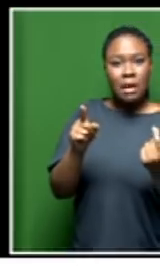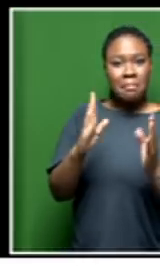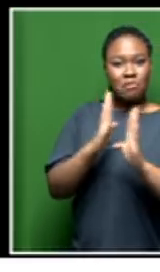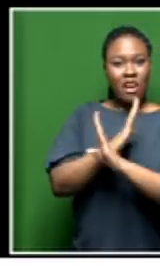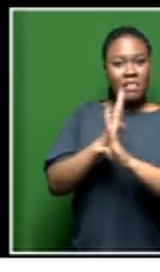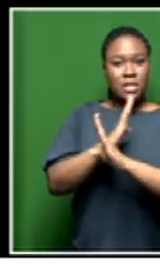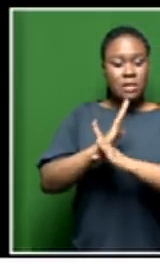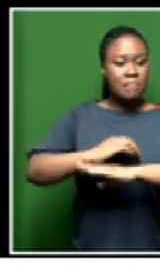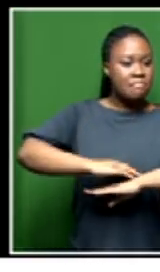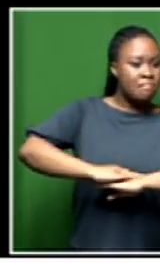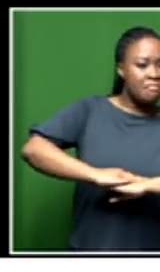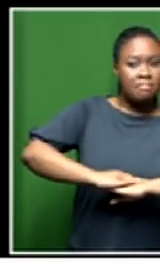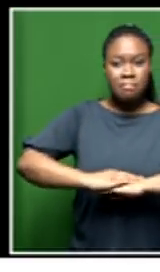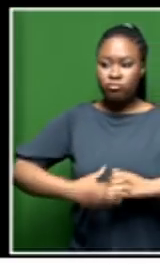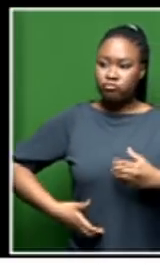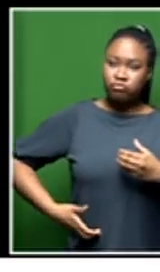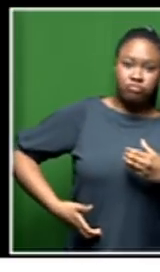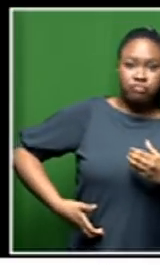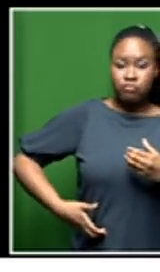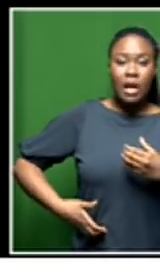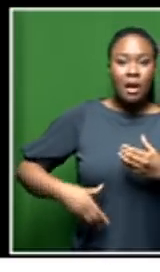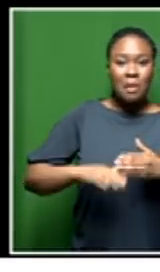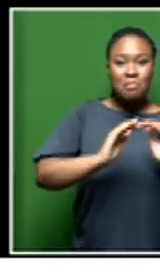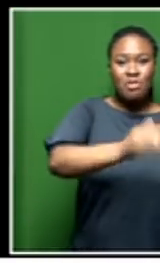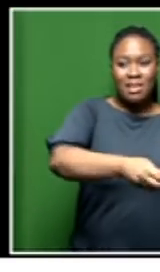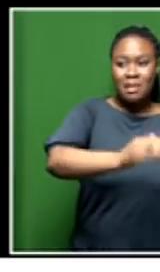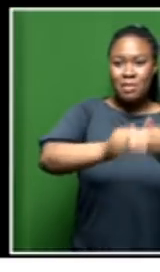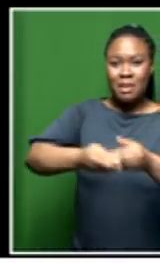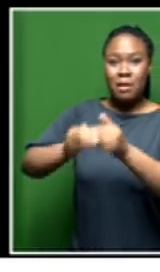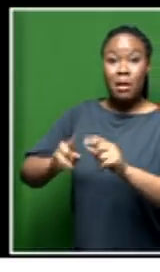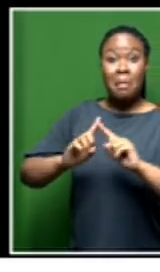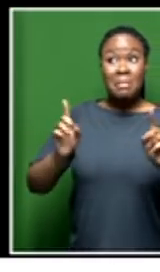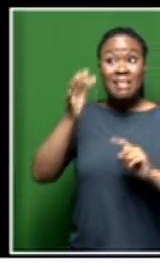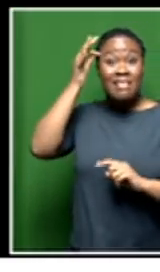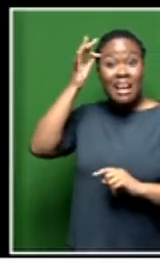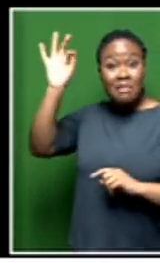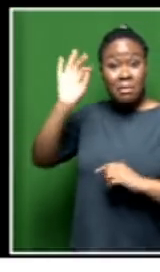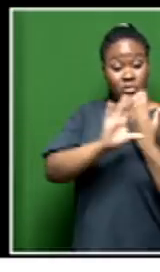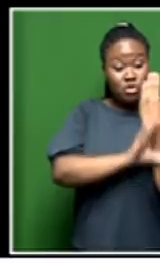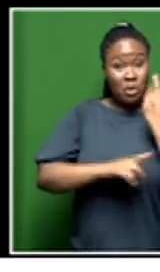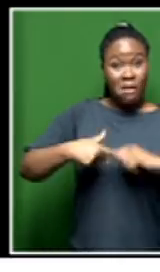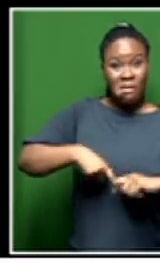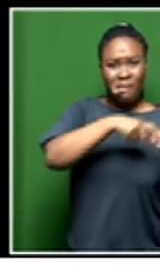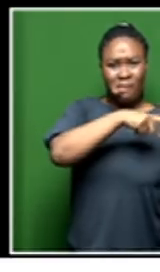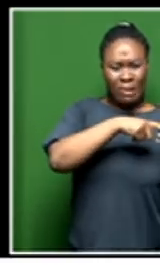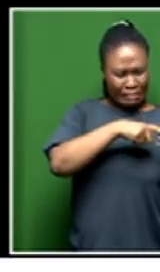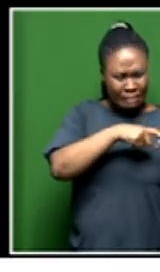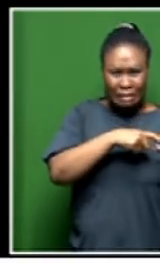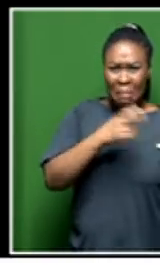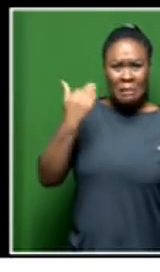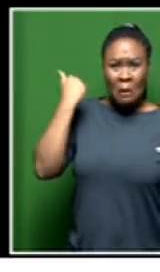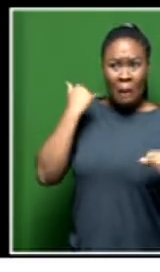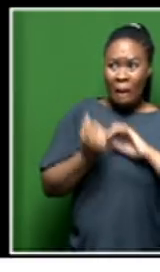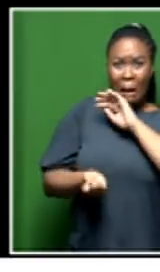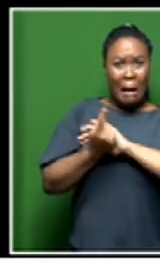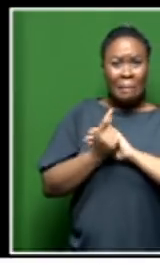are protecting. These are actually mercenaries. And once the government suspends the constitution, which is unprecedented in the history